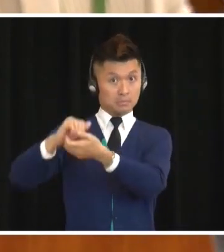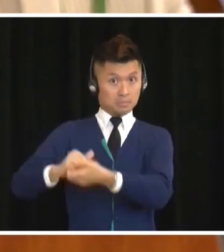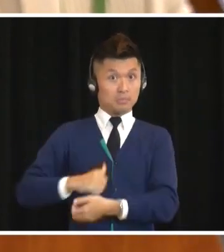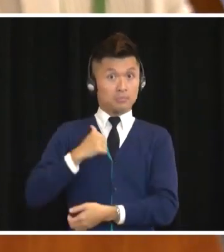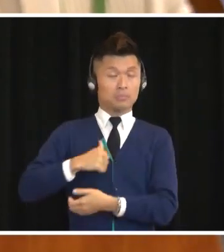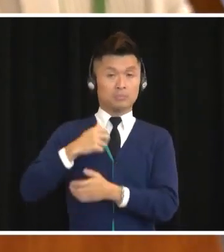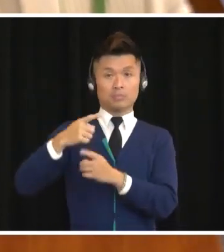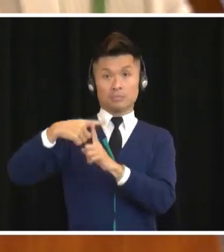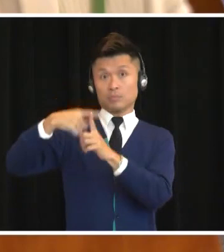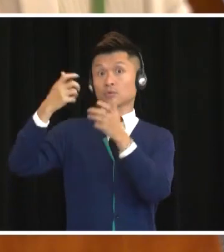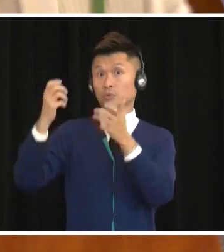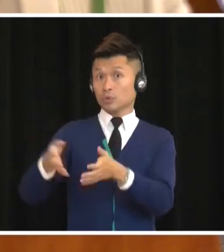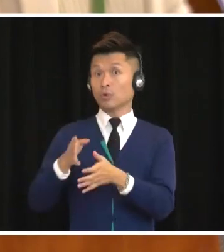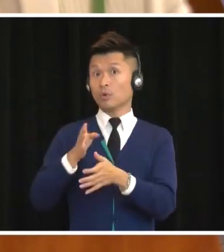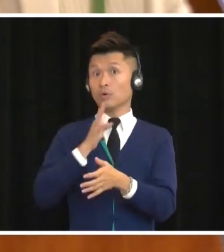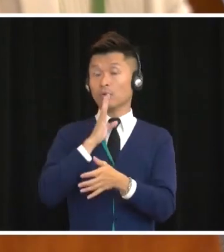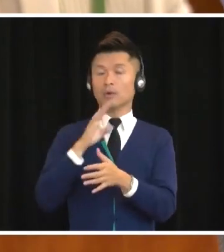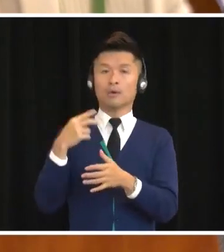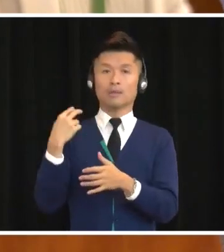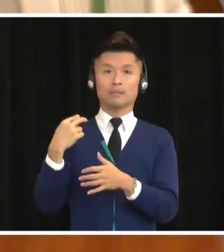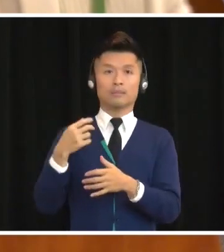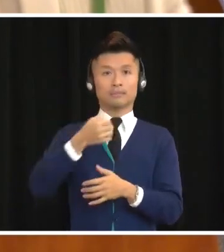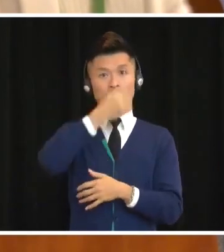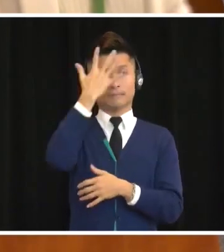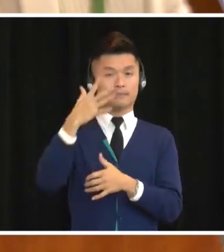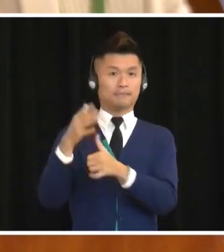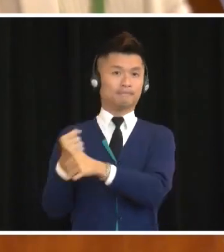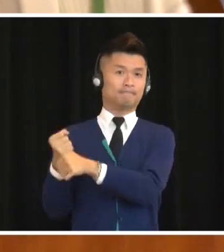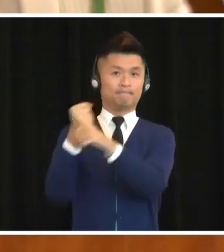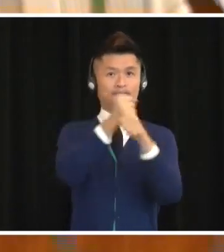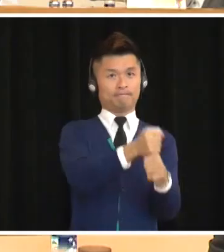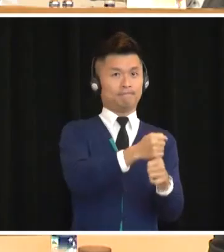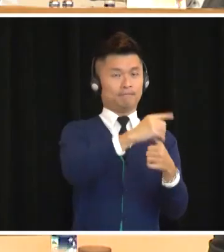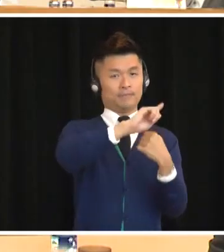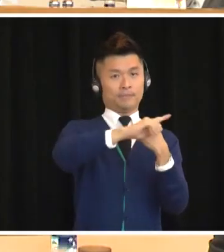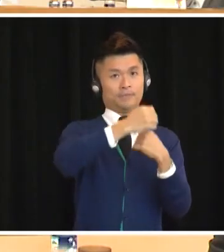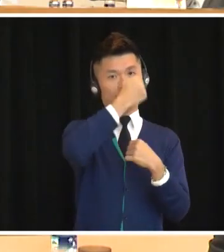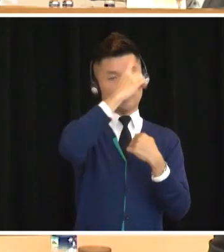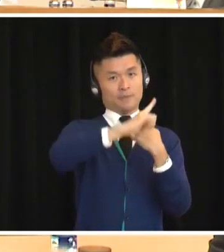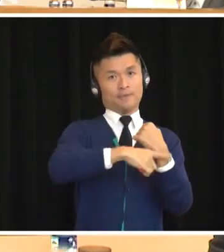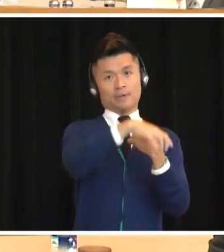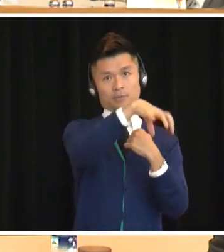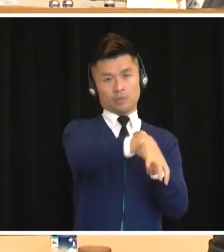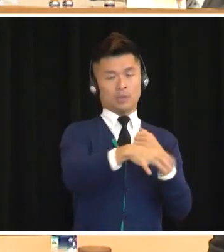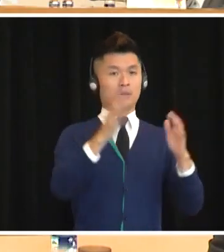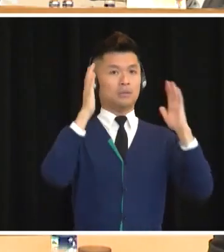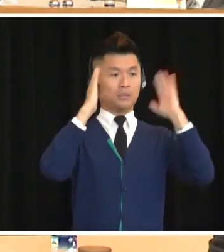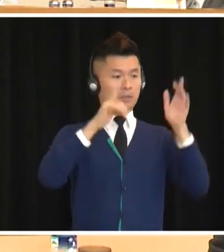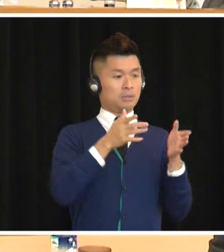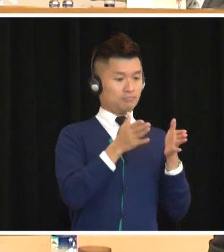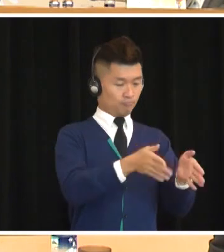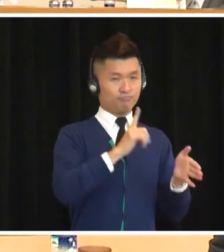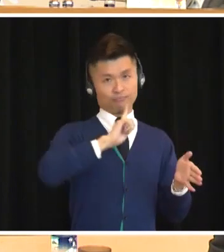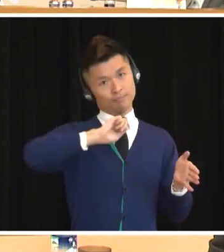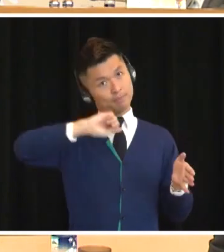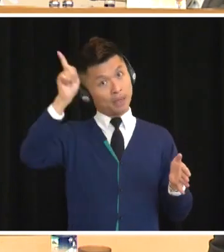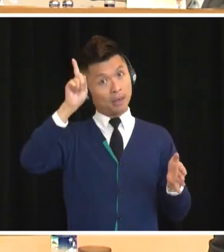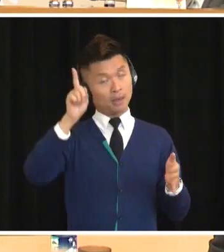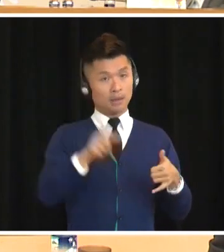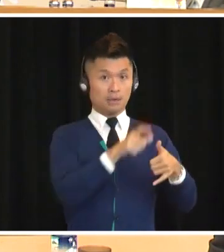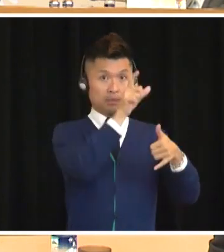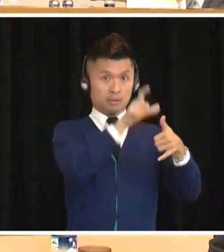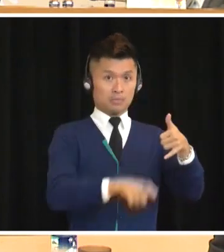such a case to the prosecutor, will there be involvement of